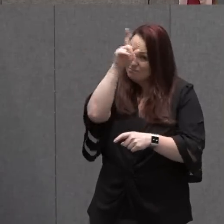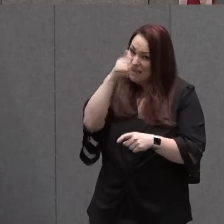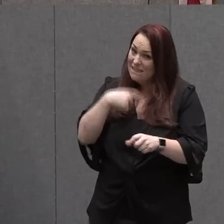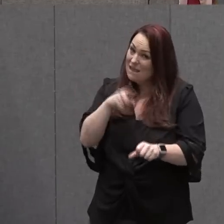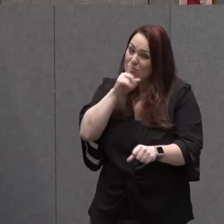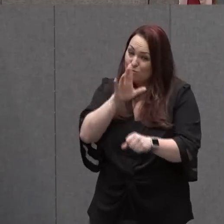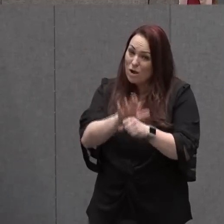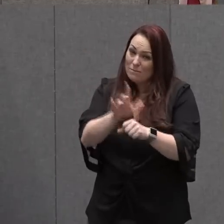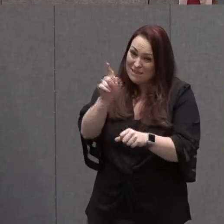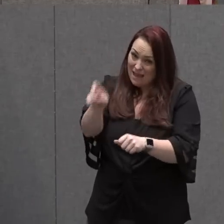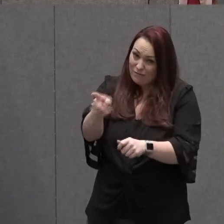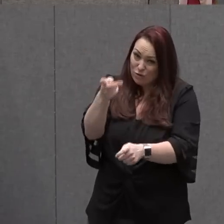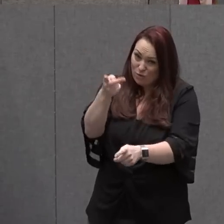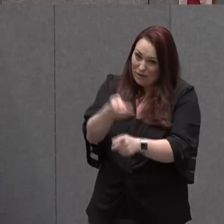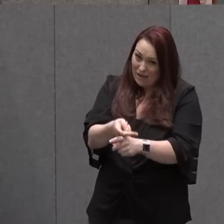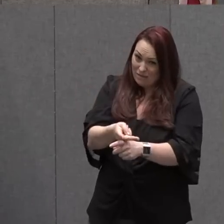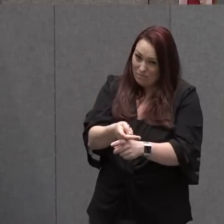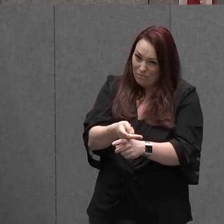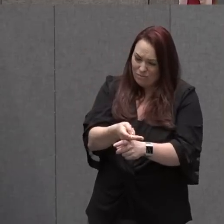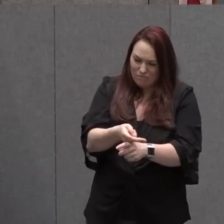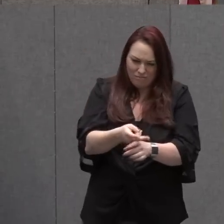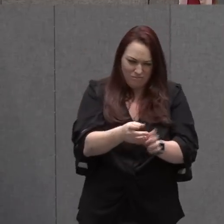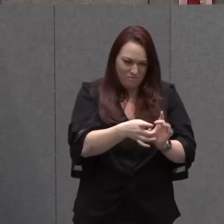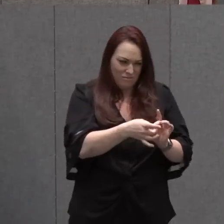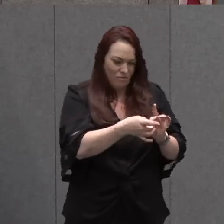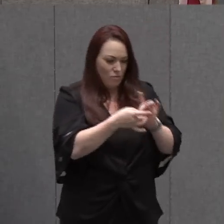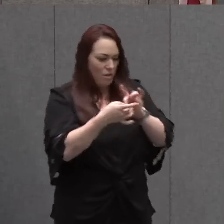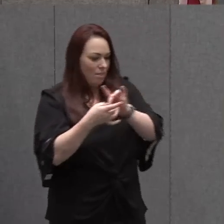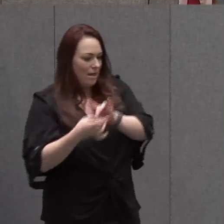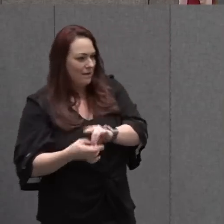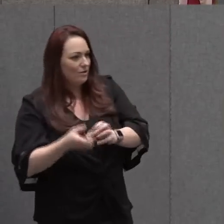to keep. Well, how does that relate to the poem?